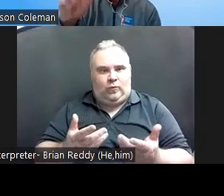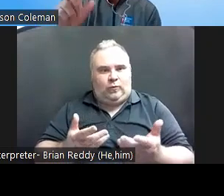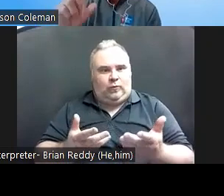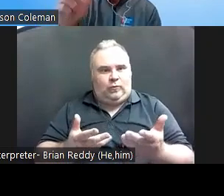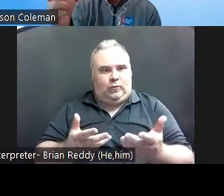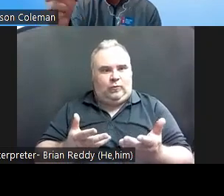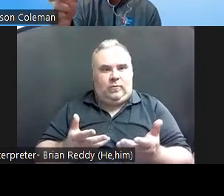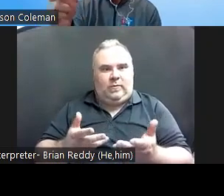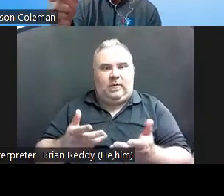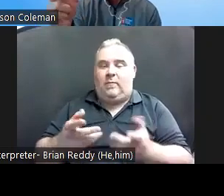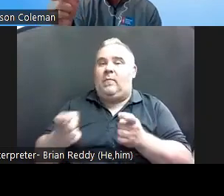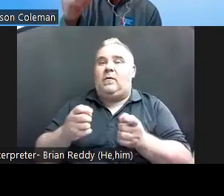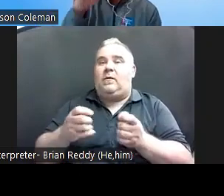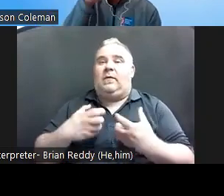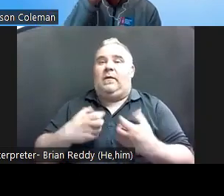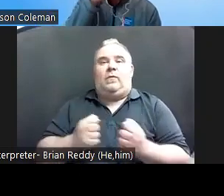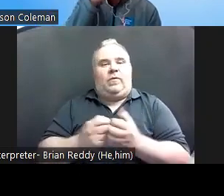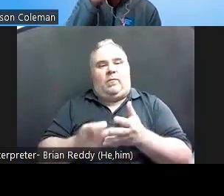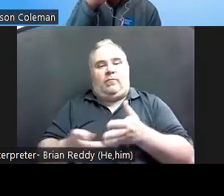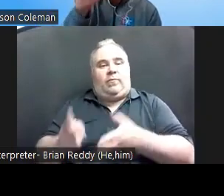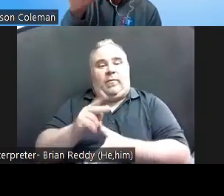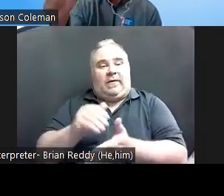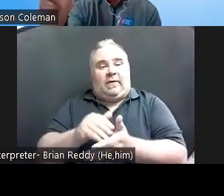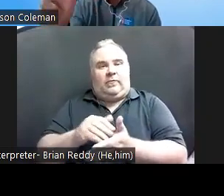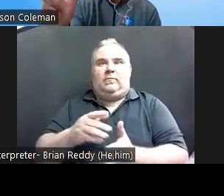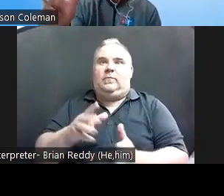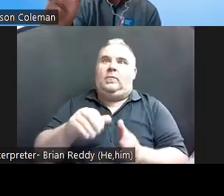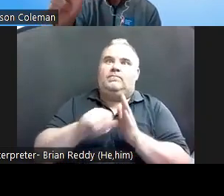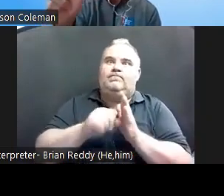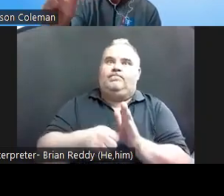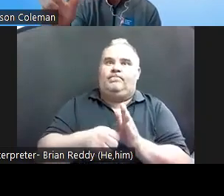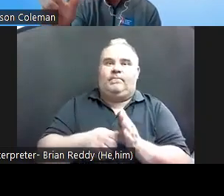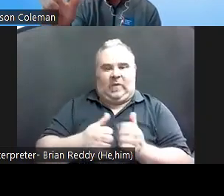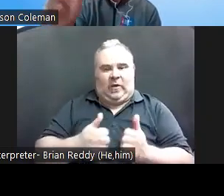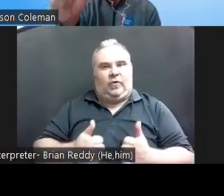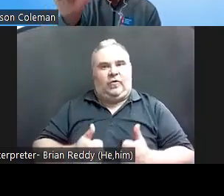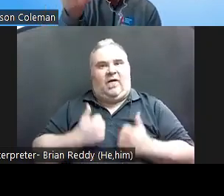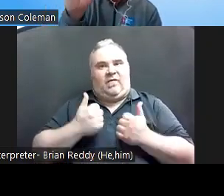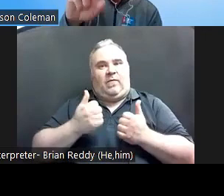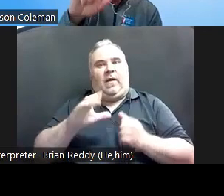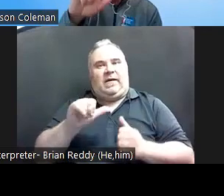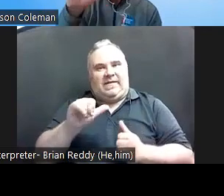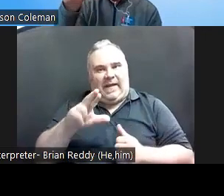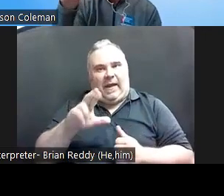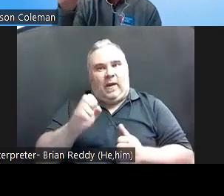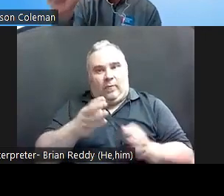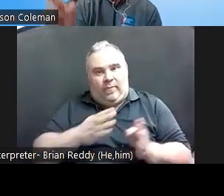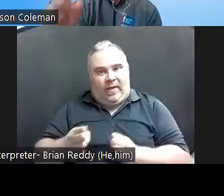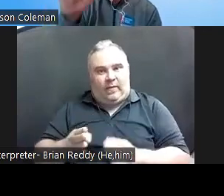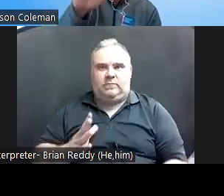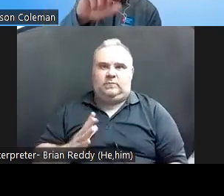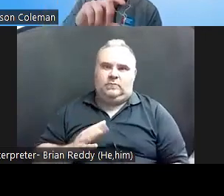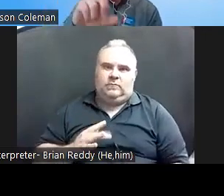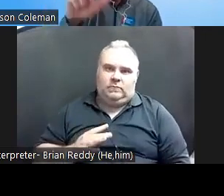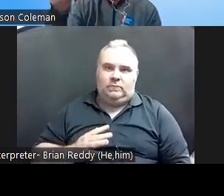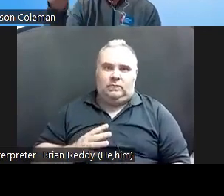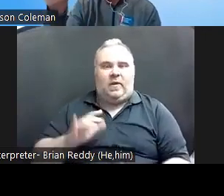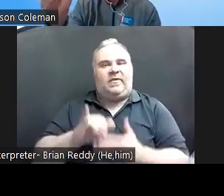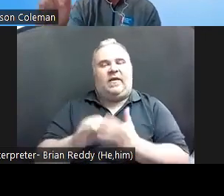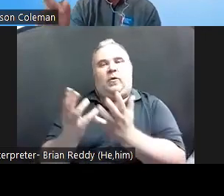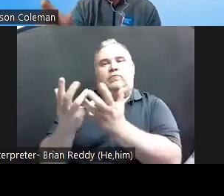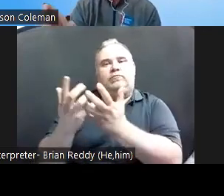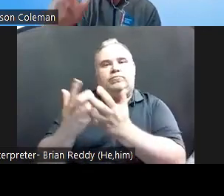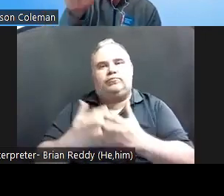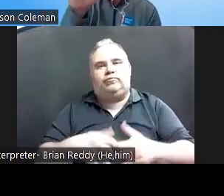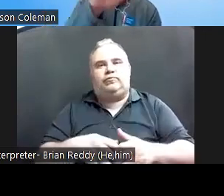provider. I love the highlighting of the survivorship care plans to get that cohesive integration